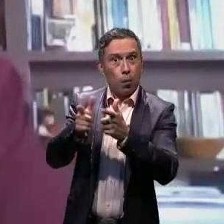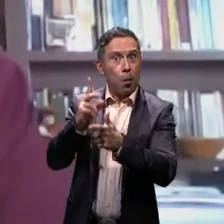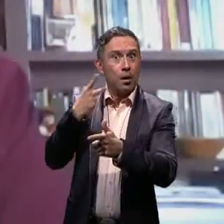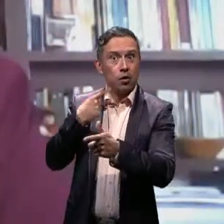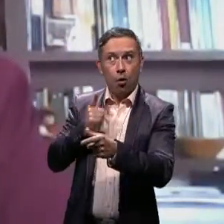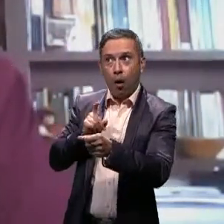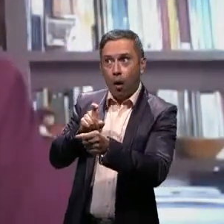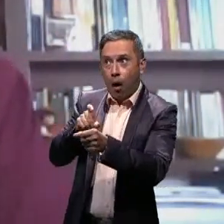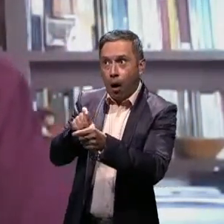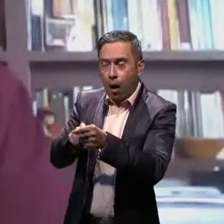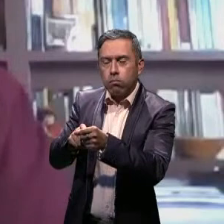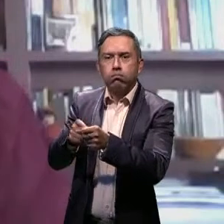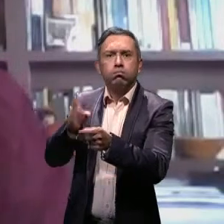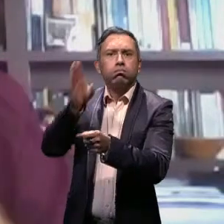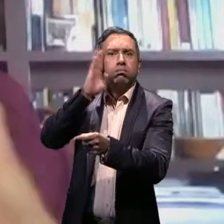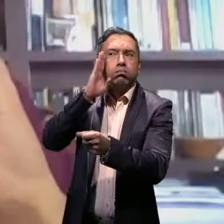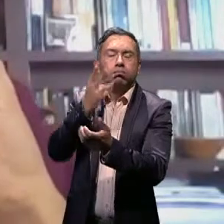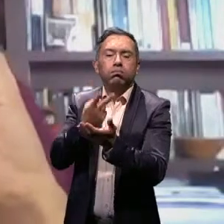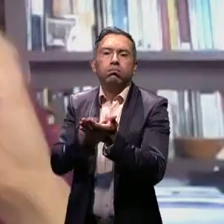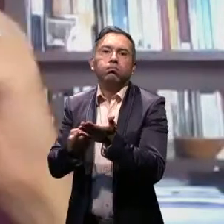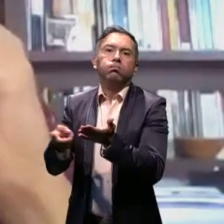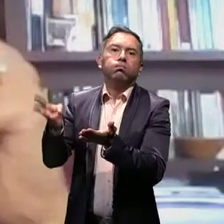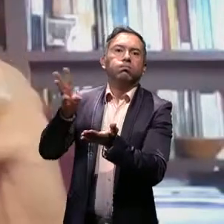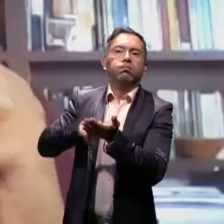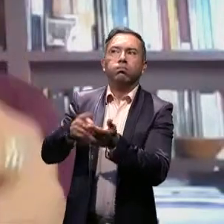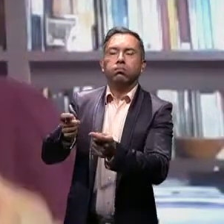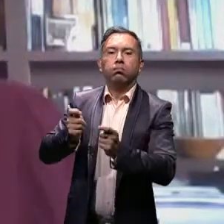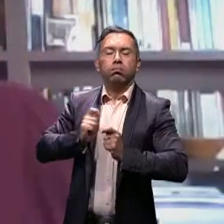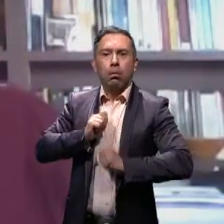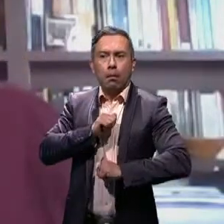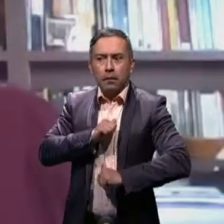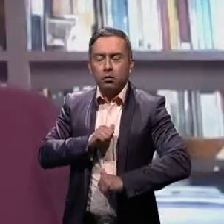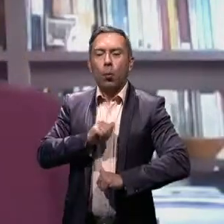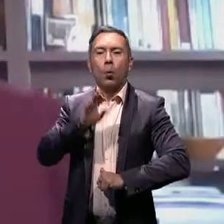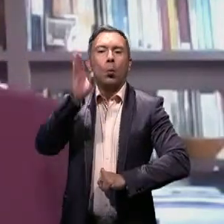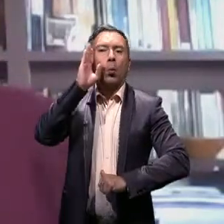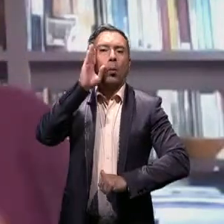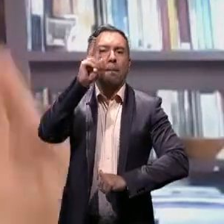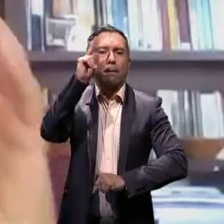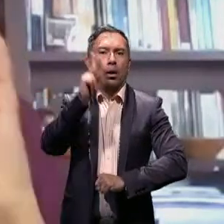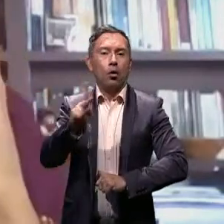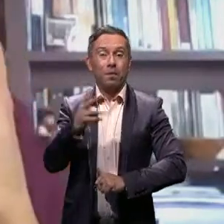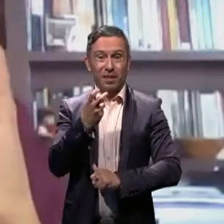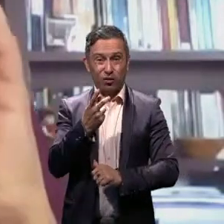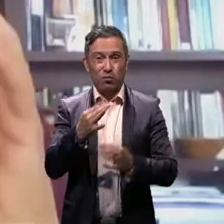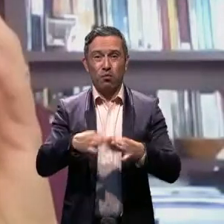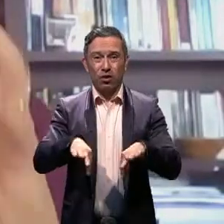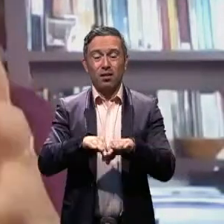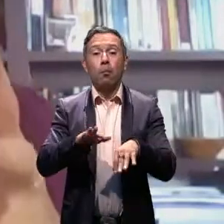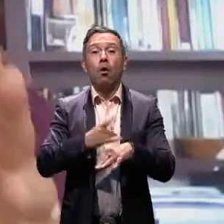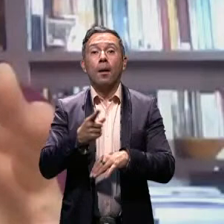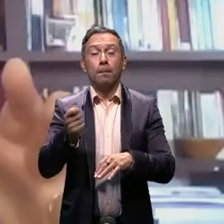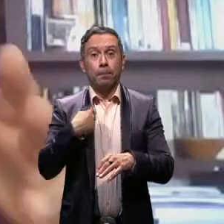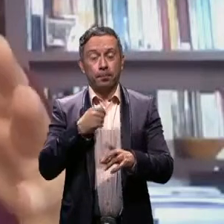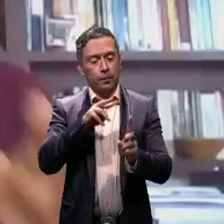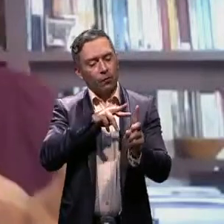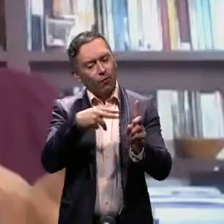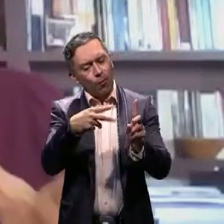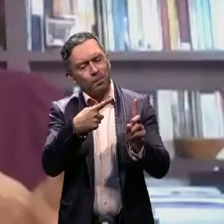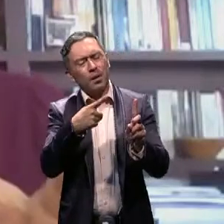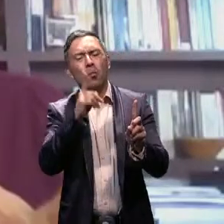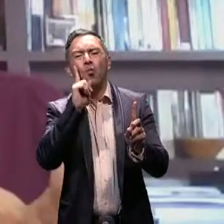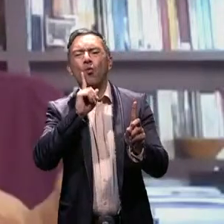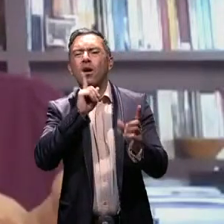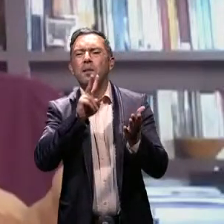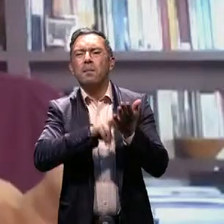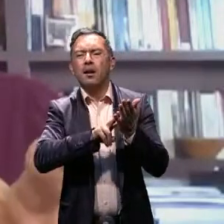the political organization. And this is a very important topic, because the focus of perspective gender that we must have